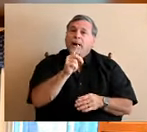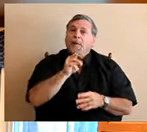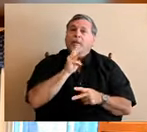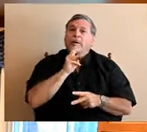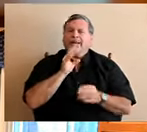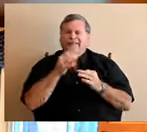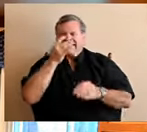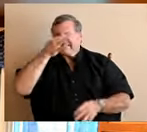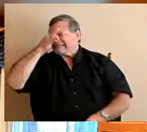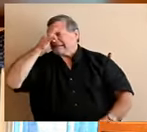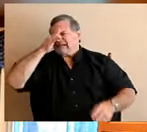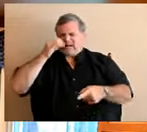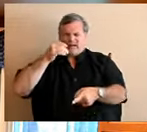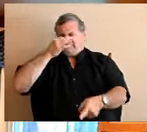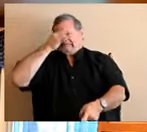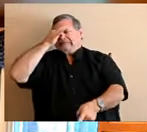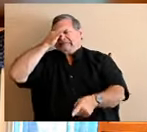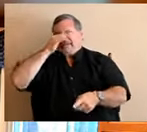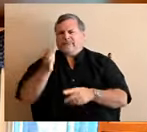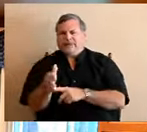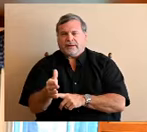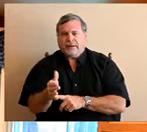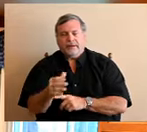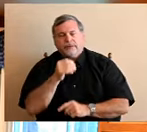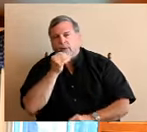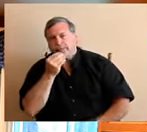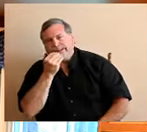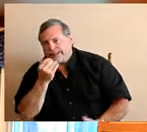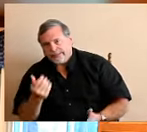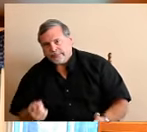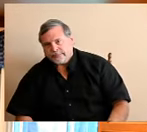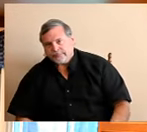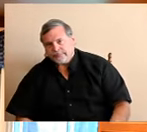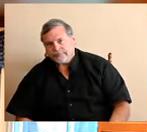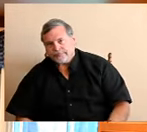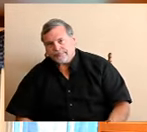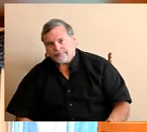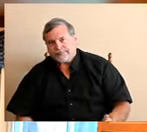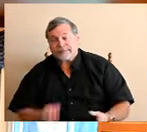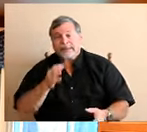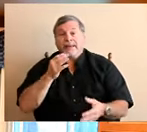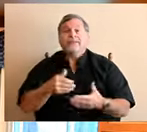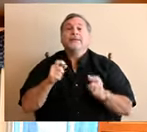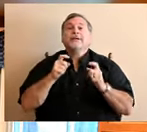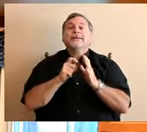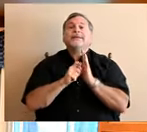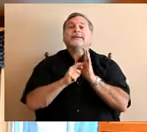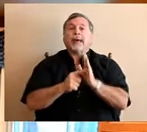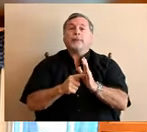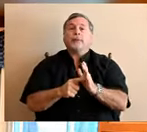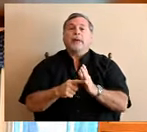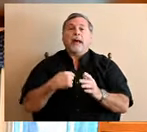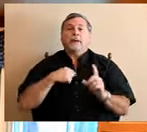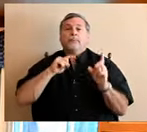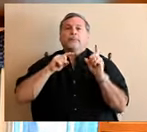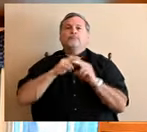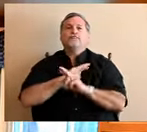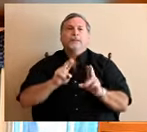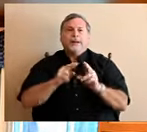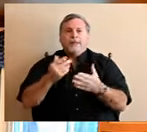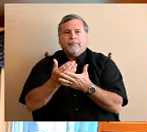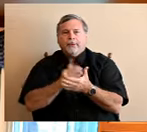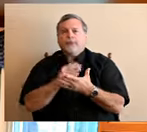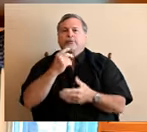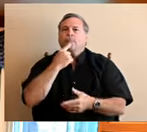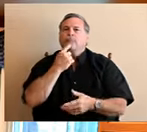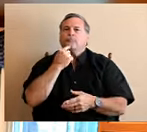it's stinking, and you say, this is stinking fish, don't eat it, okay? Give you an example. I was getting ready to do some